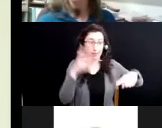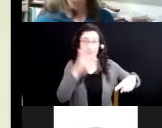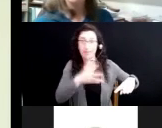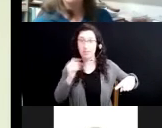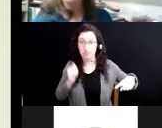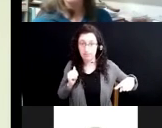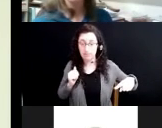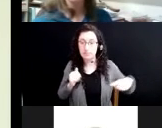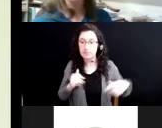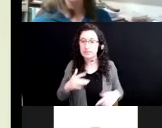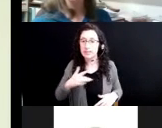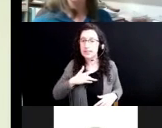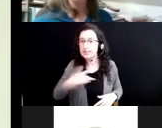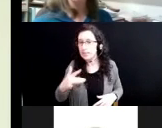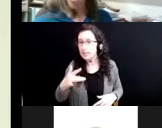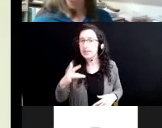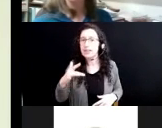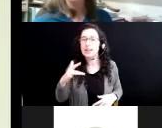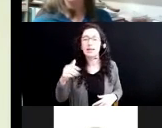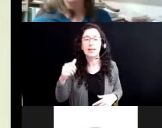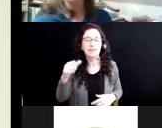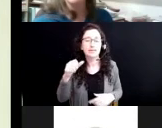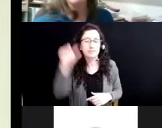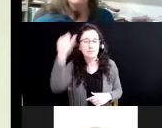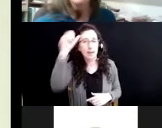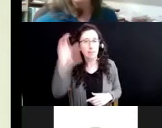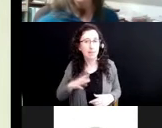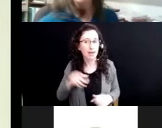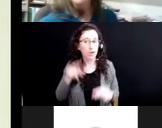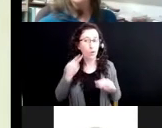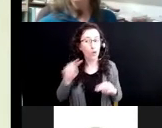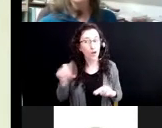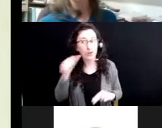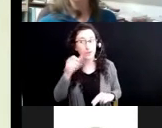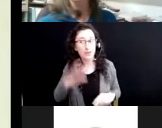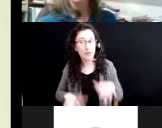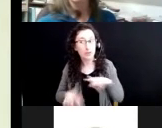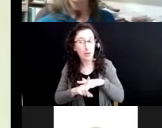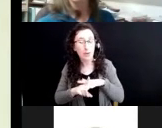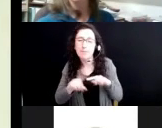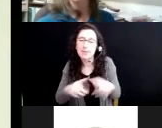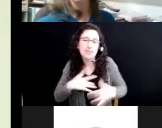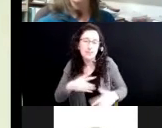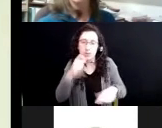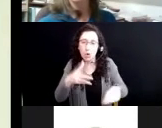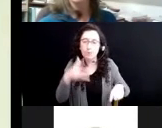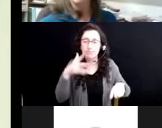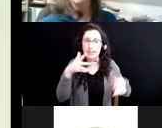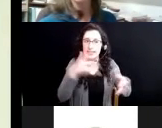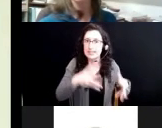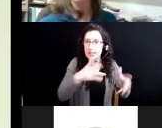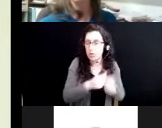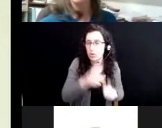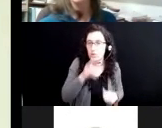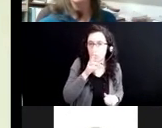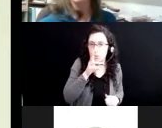Usually it's a male waiting to see if another female will show up, but they don't stick around the water for very long.